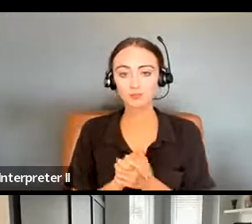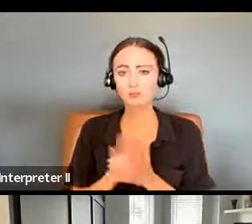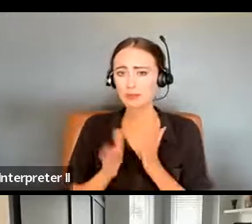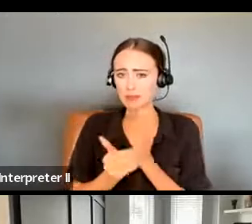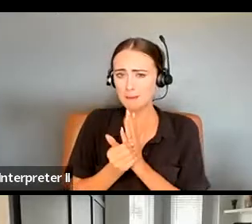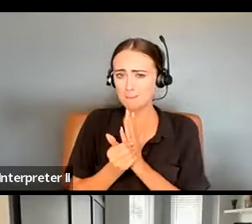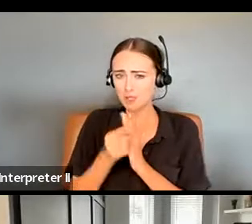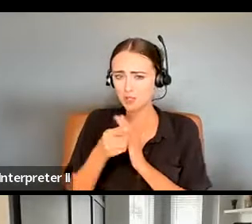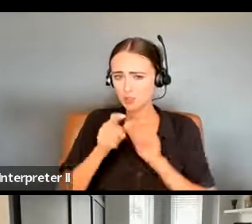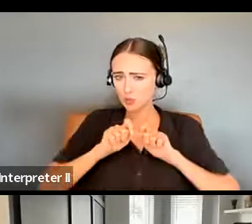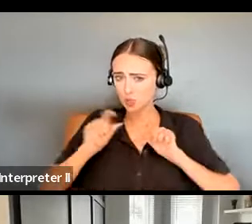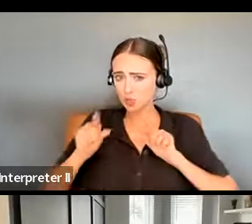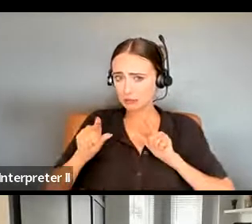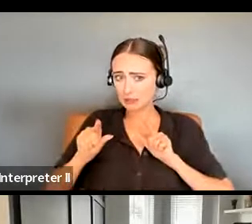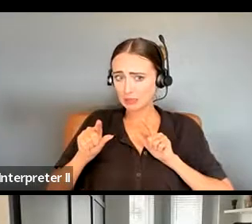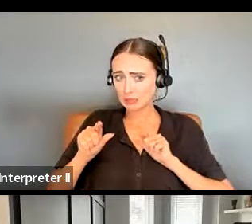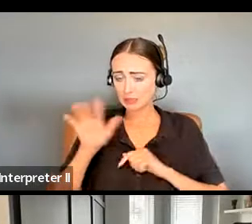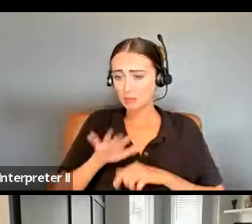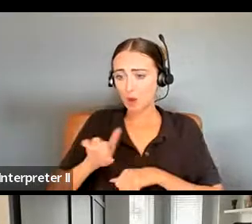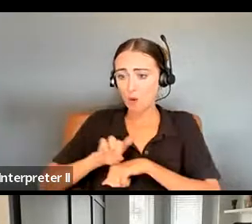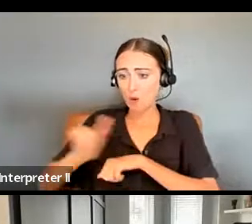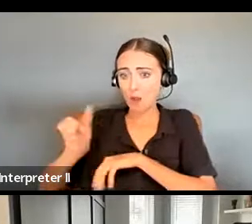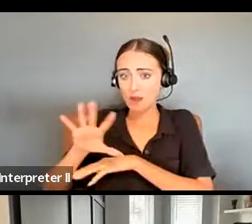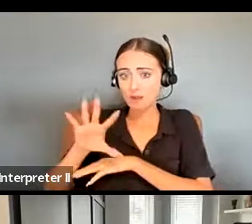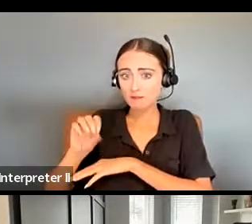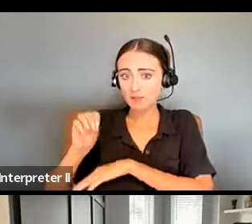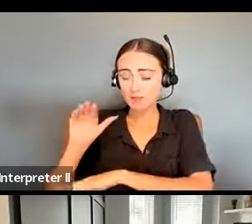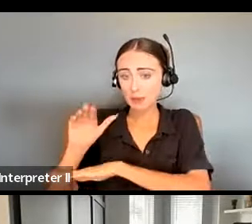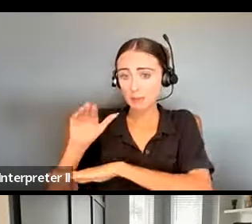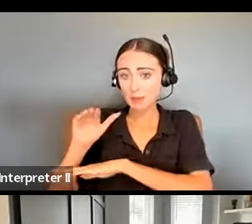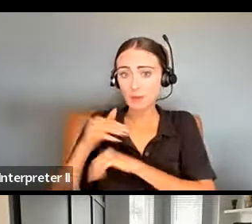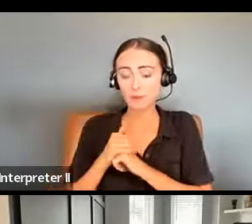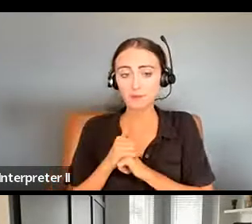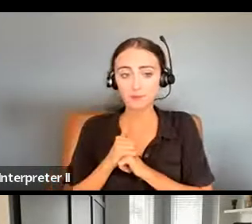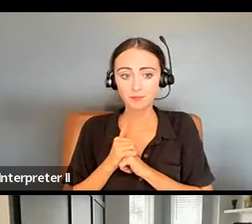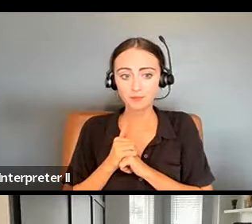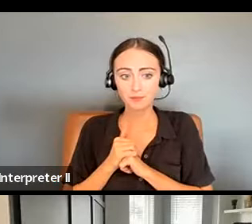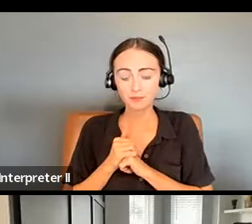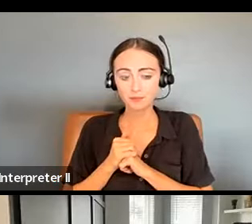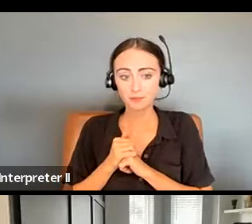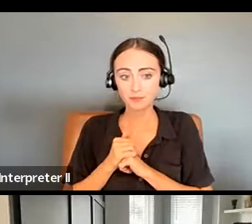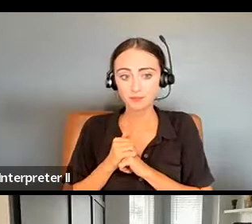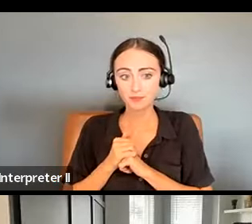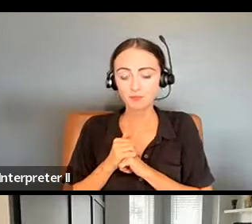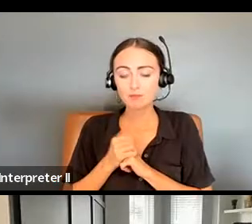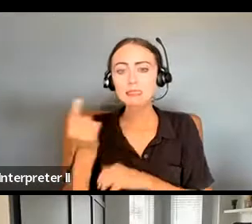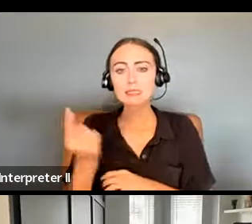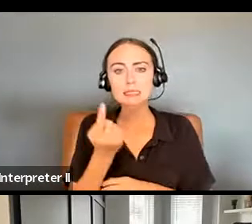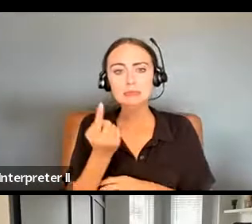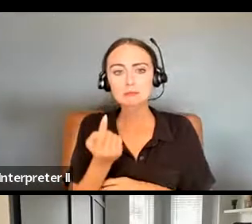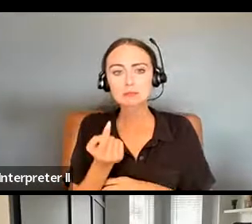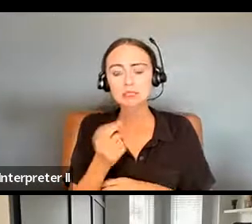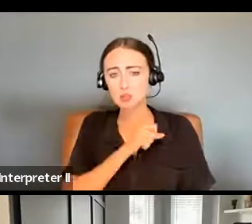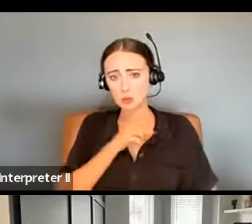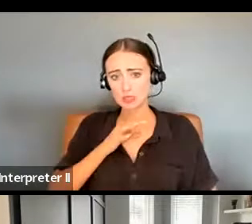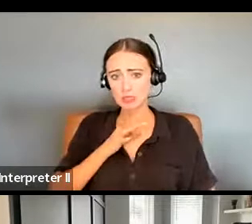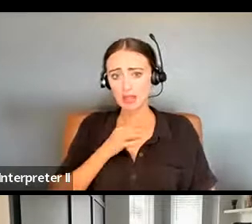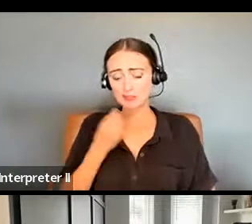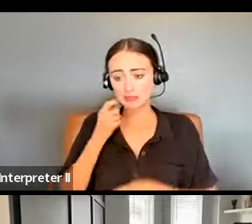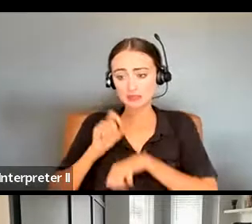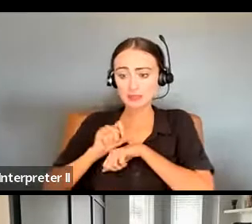that you circulated at about 1:50 p.m. And then there's something that your staff circulated